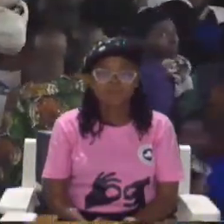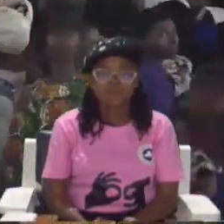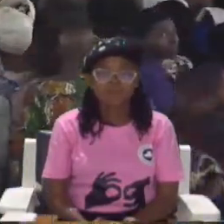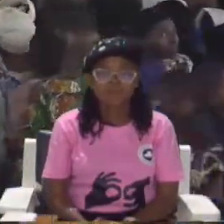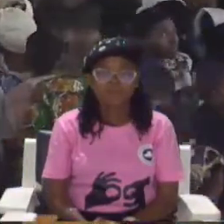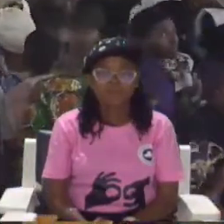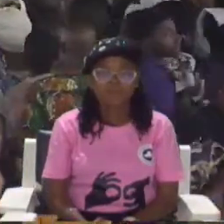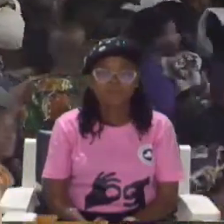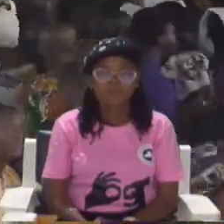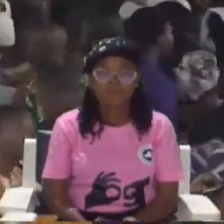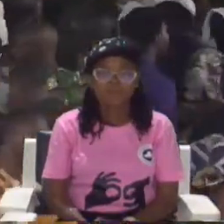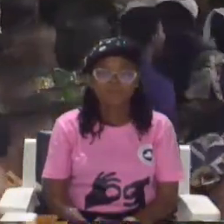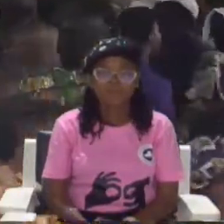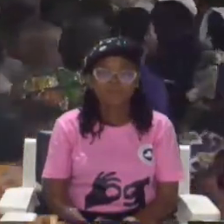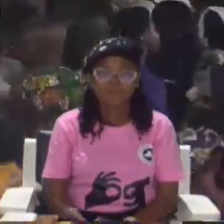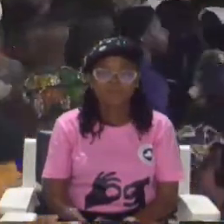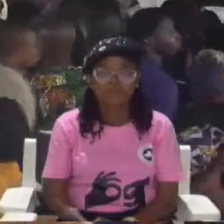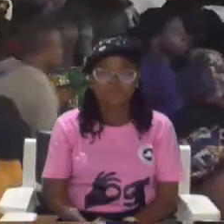Hallelujah.